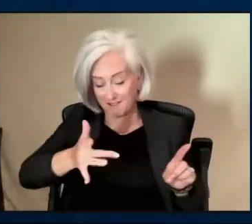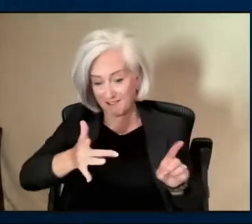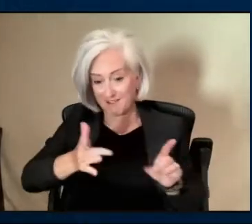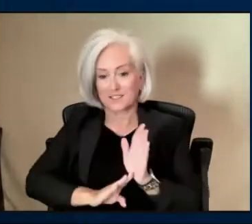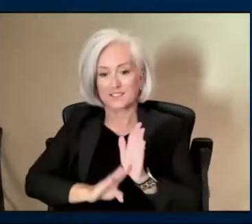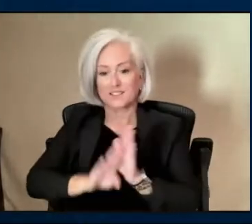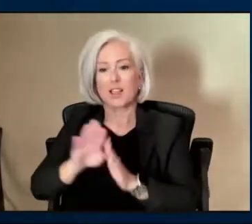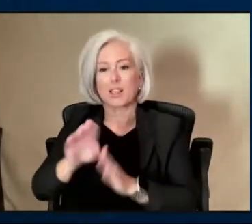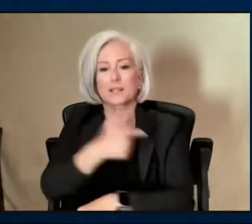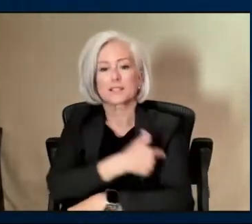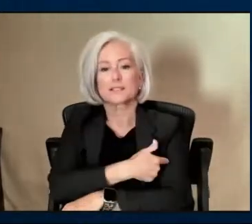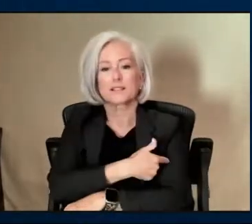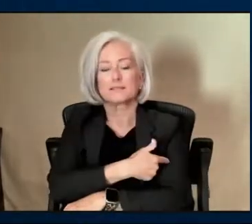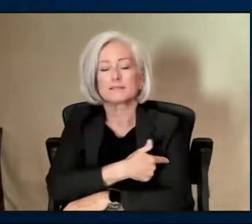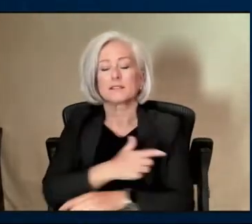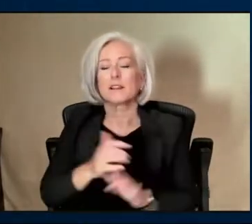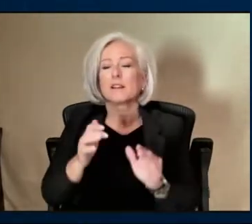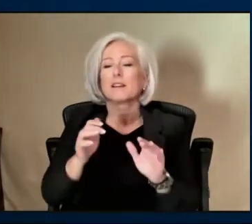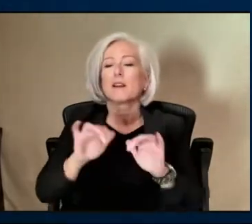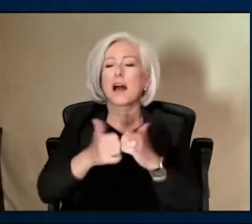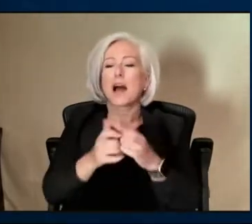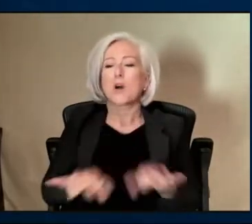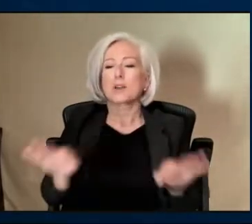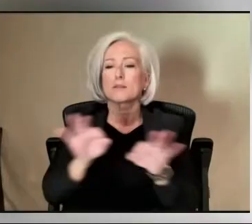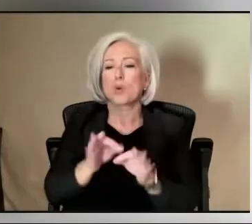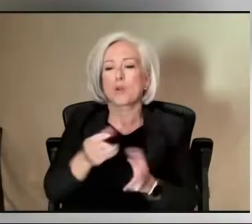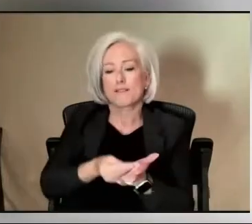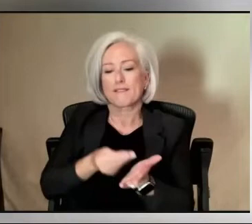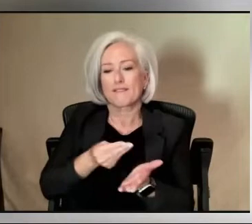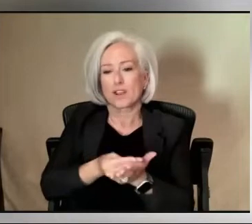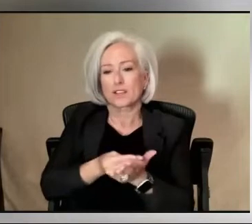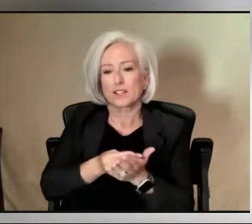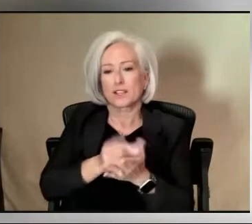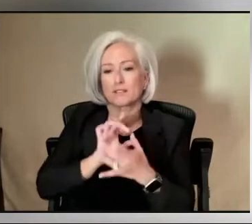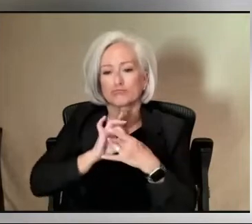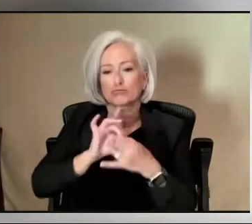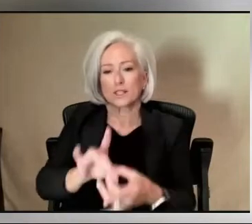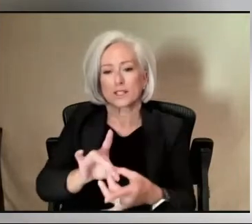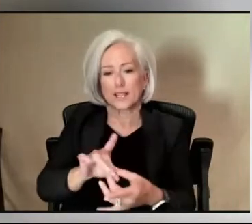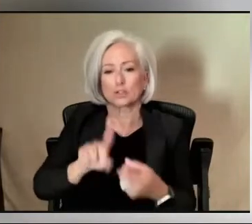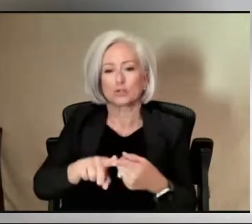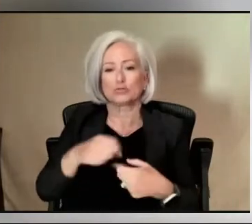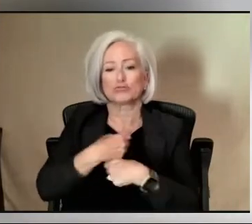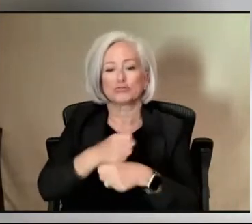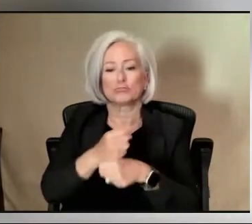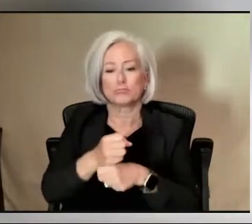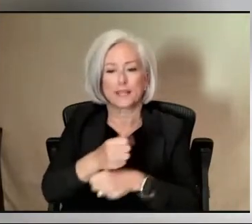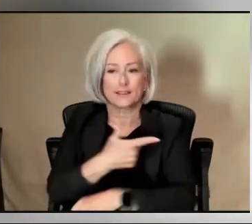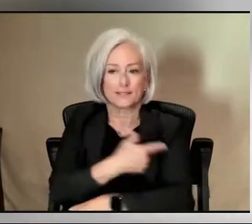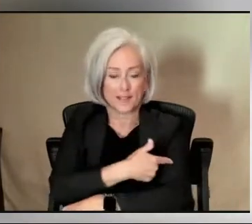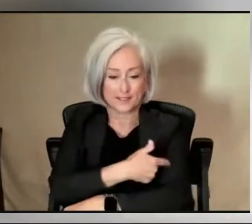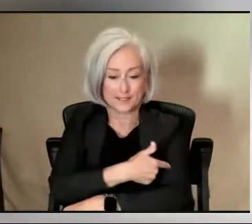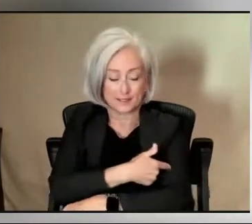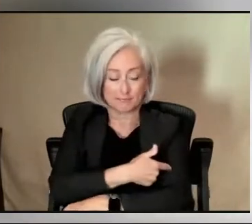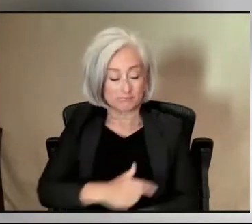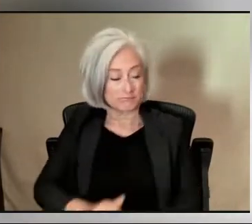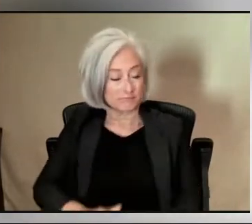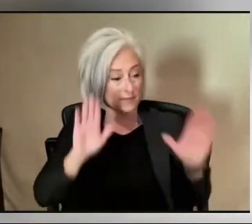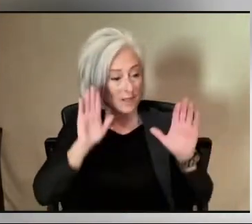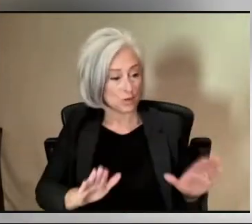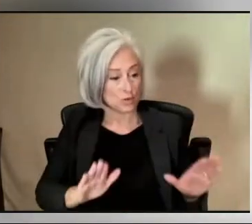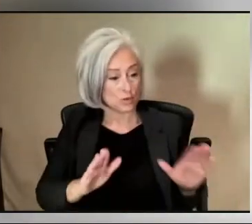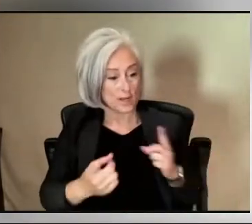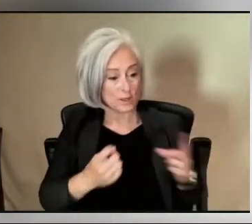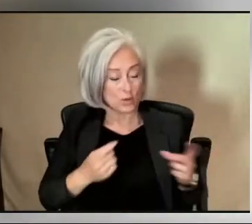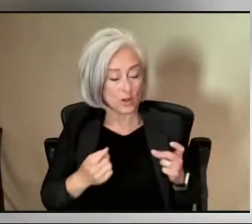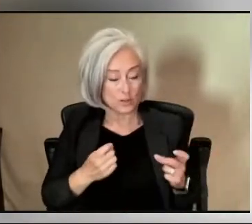that research and the development of a vaccine, Dr. Poland? That's a great question, and a very short answer is it's